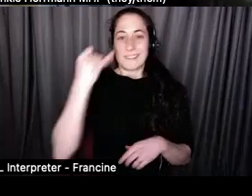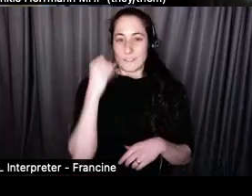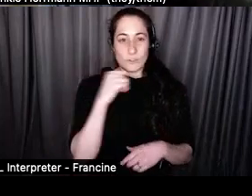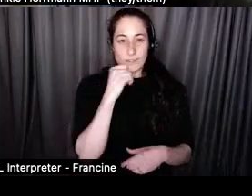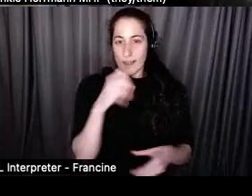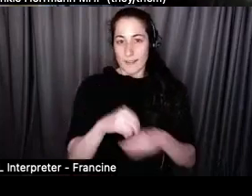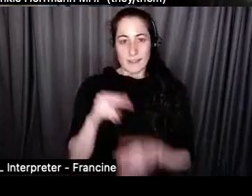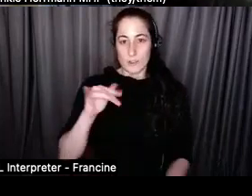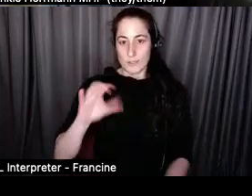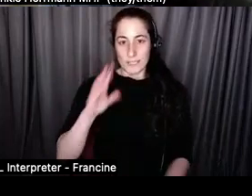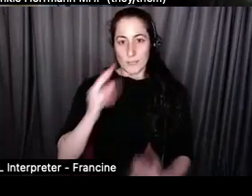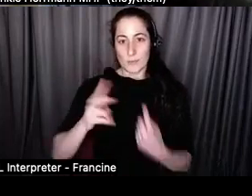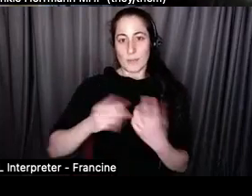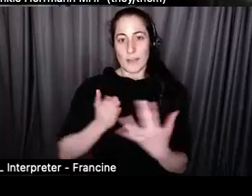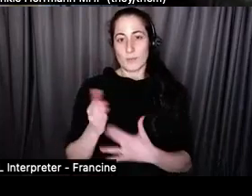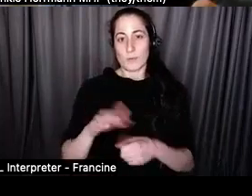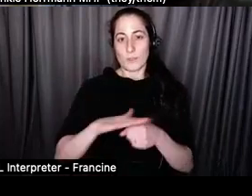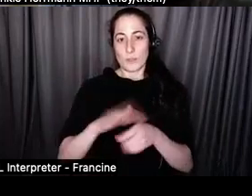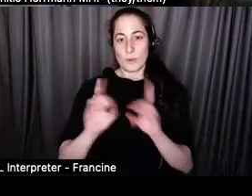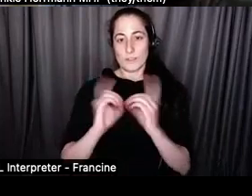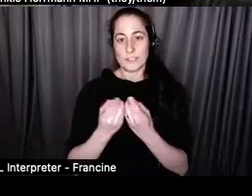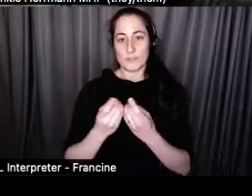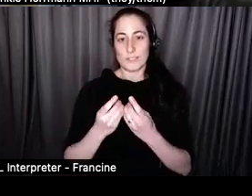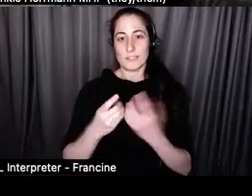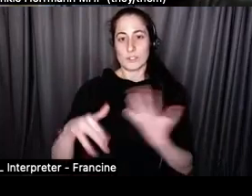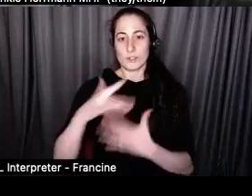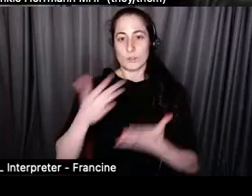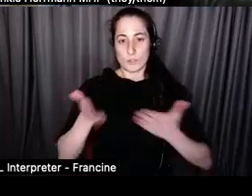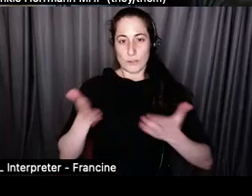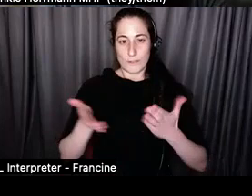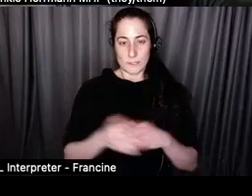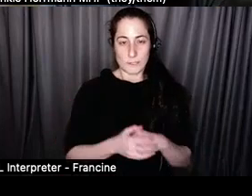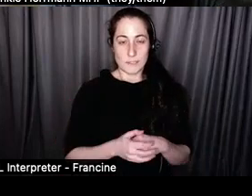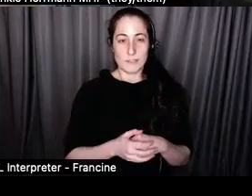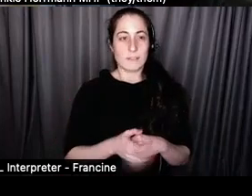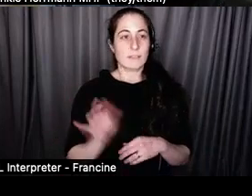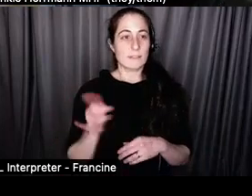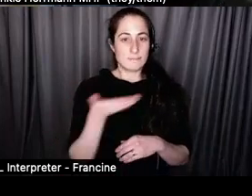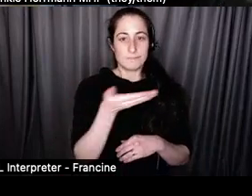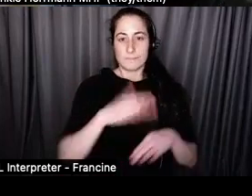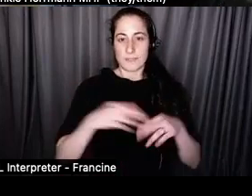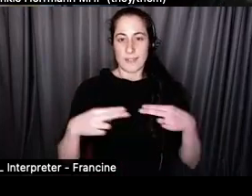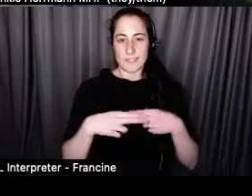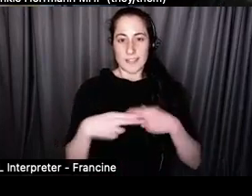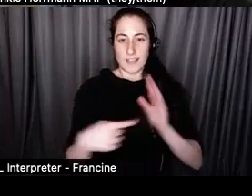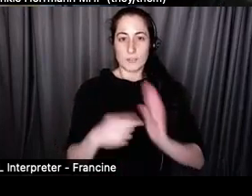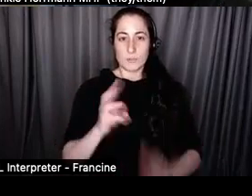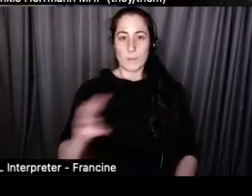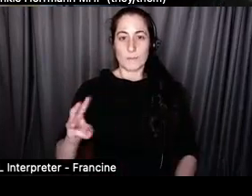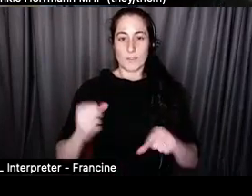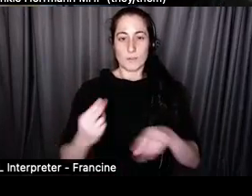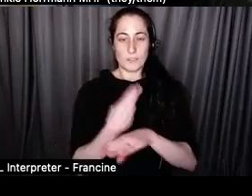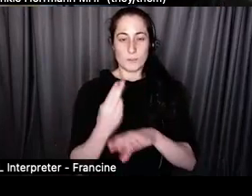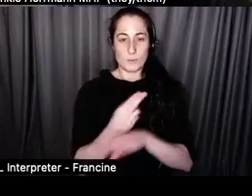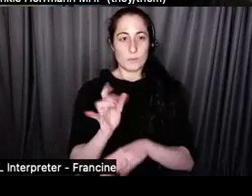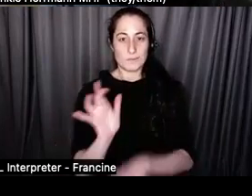then you would apply through your local district social services. And I have on the slide here, there is a website you can go to click